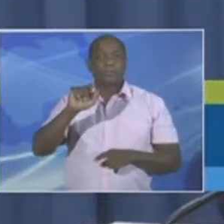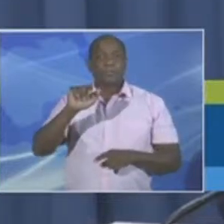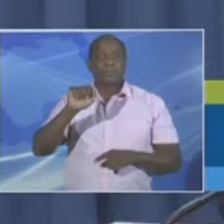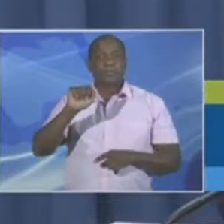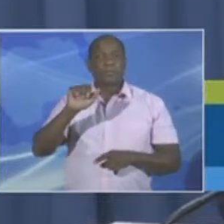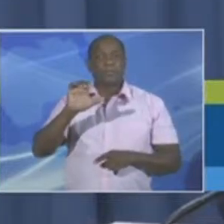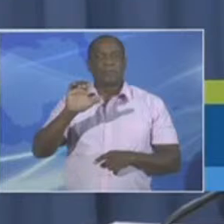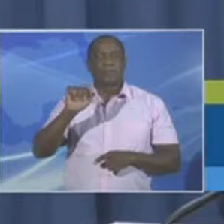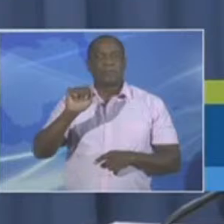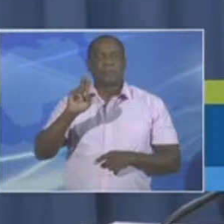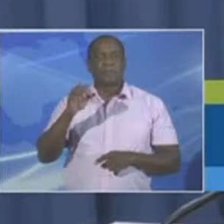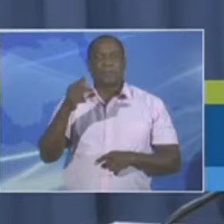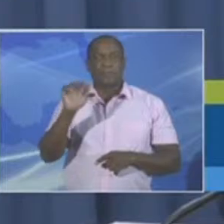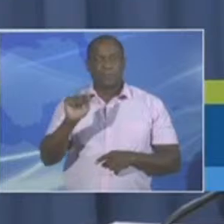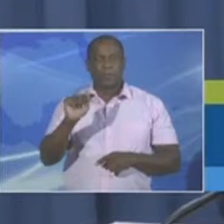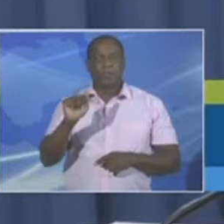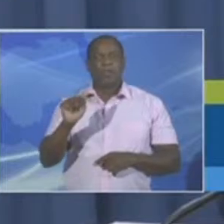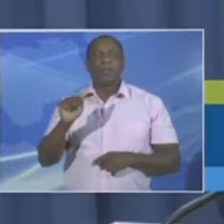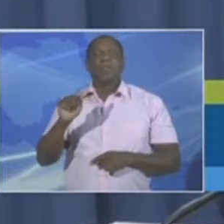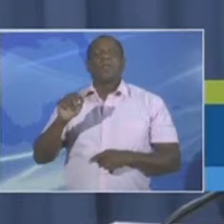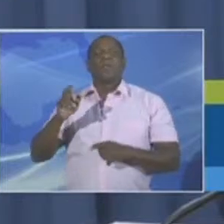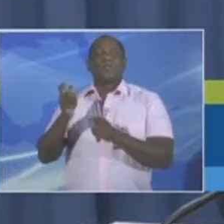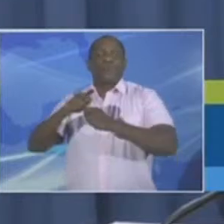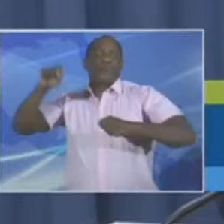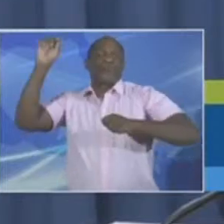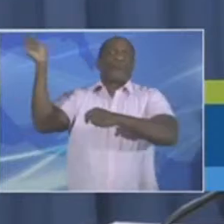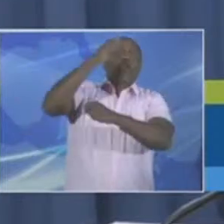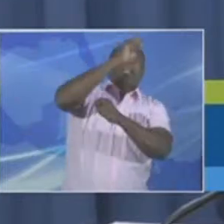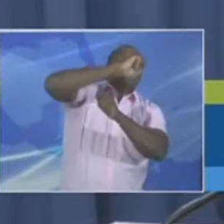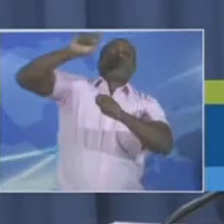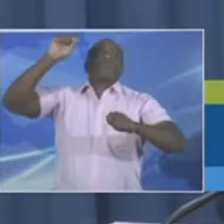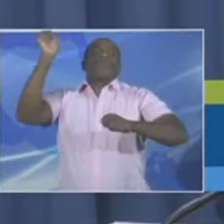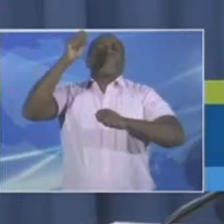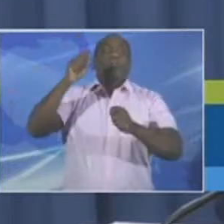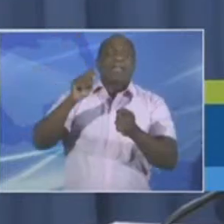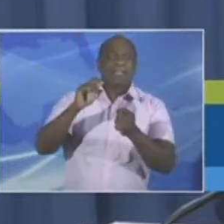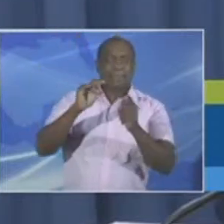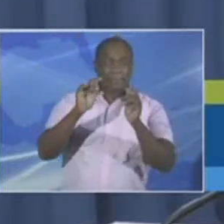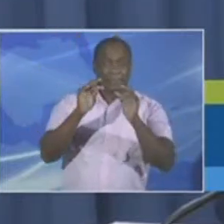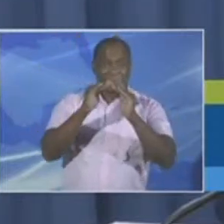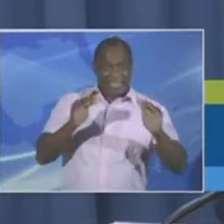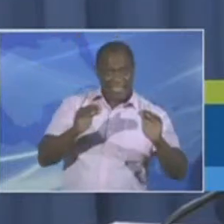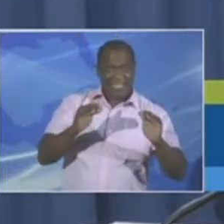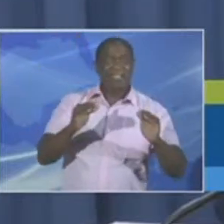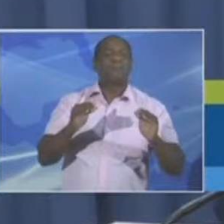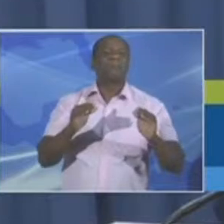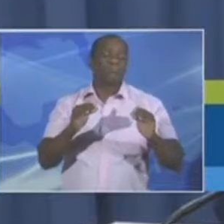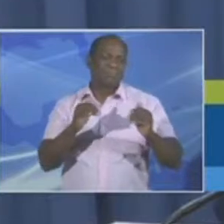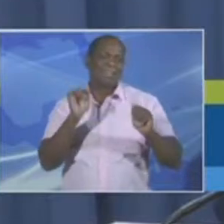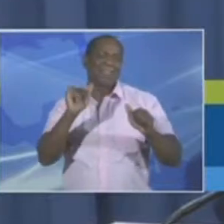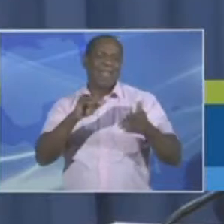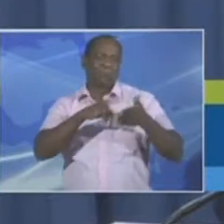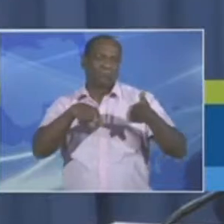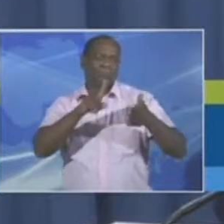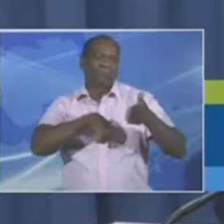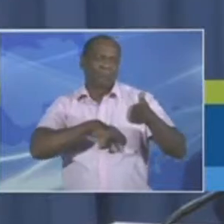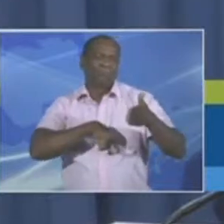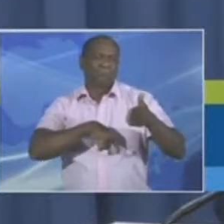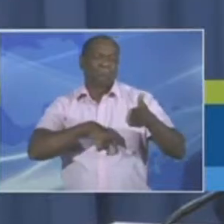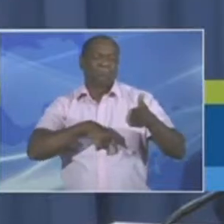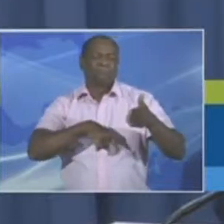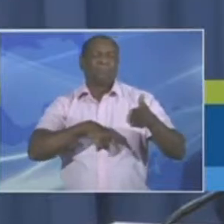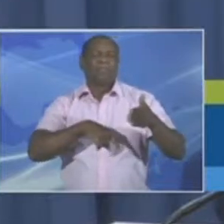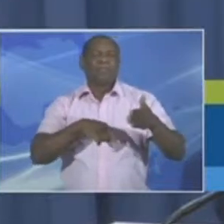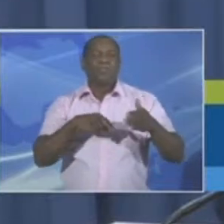Center as a step-down facility. It was used originally to house those persons from Barbados. If you